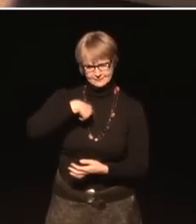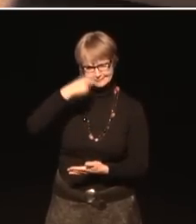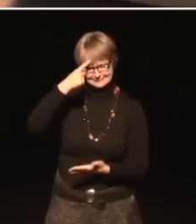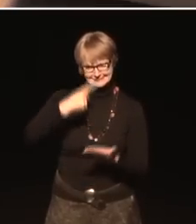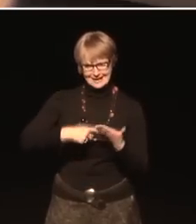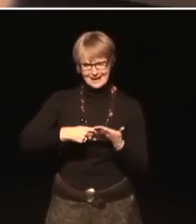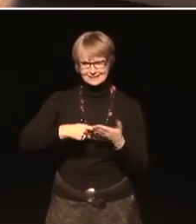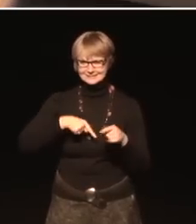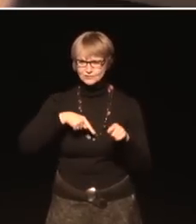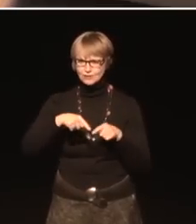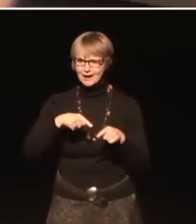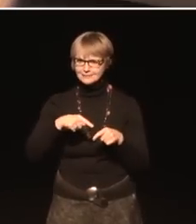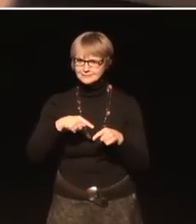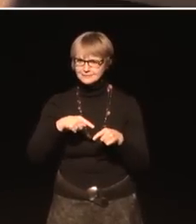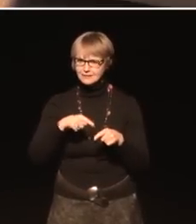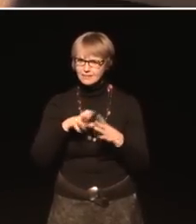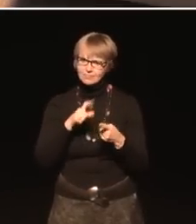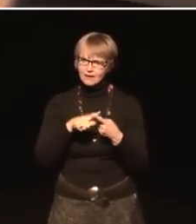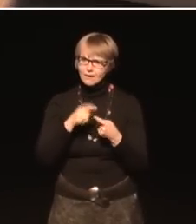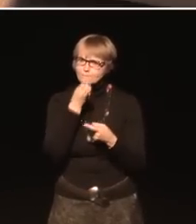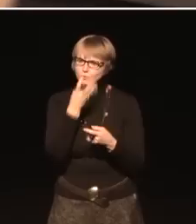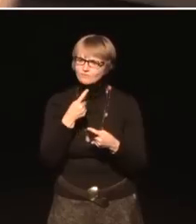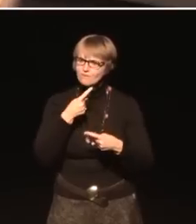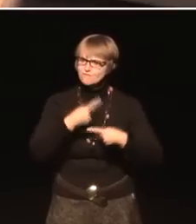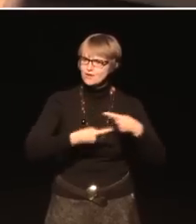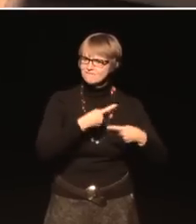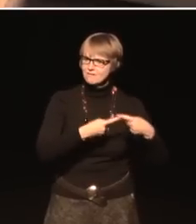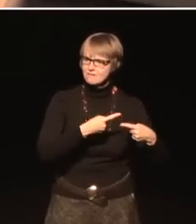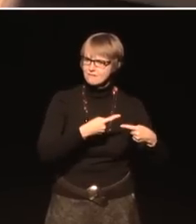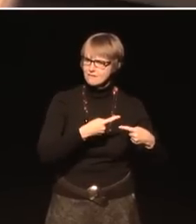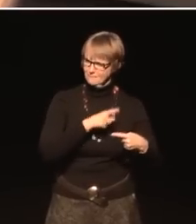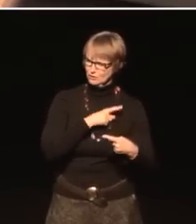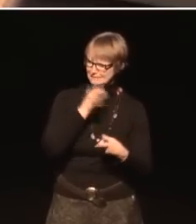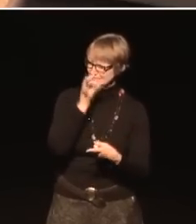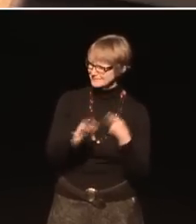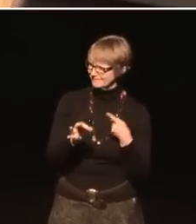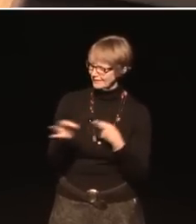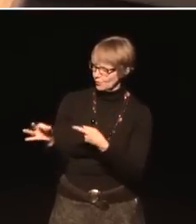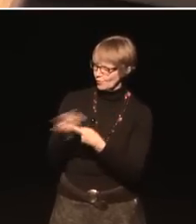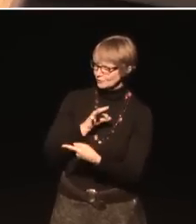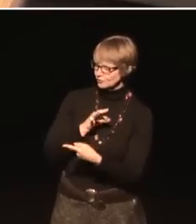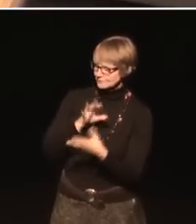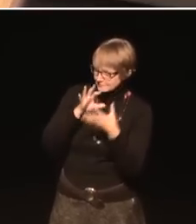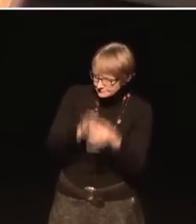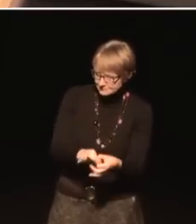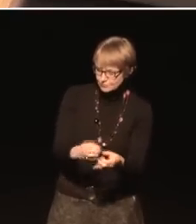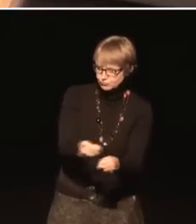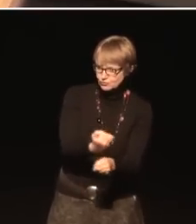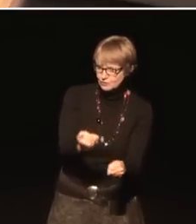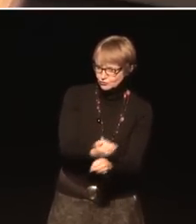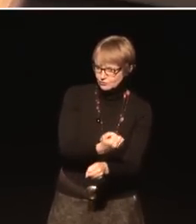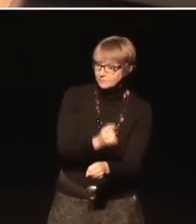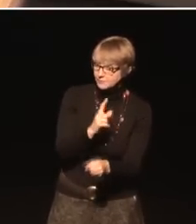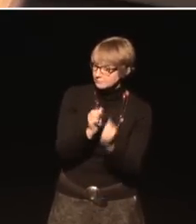direct Behind the Beautiful Forevers, which we've got running at the National Theatre at the moment? So in a way, it's a much more specific question, but perhaps no less useful from that